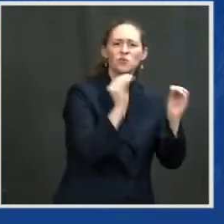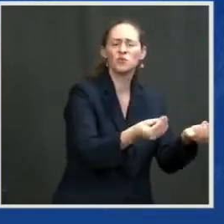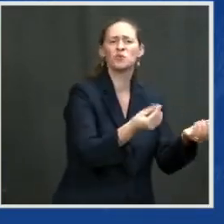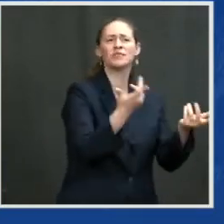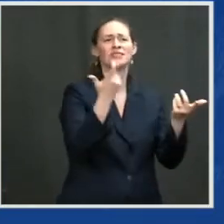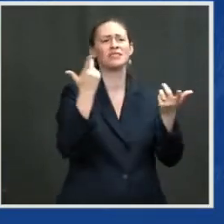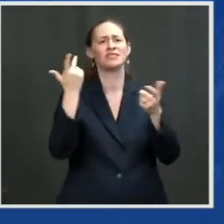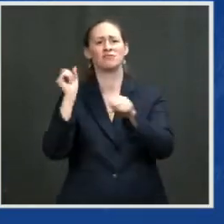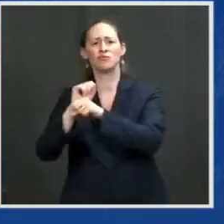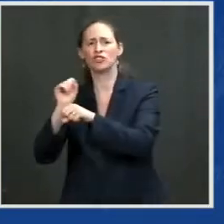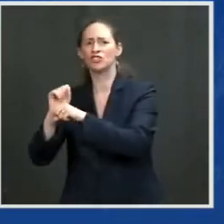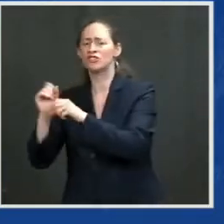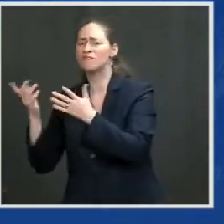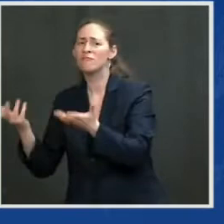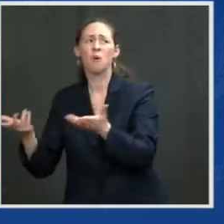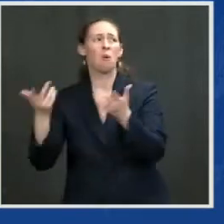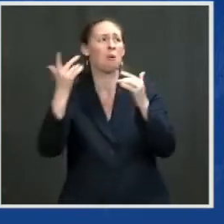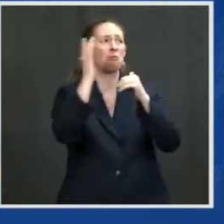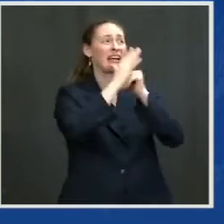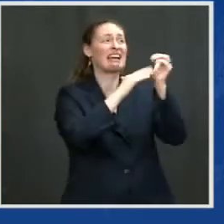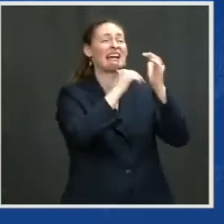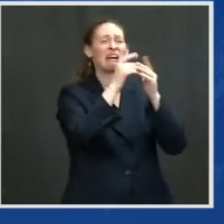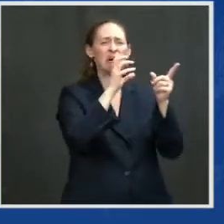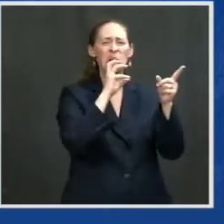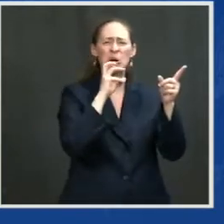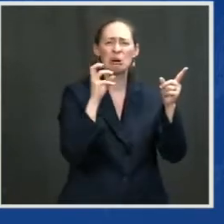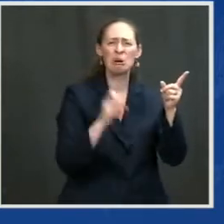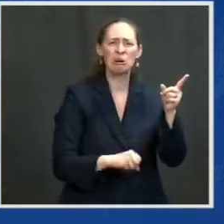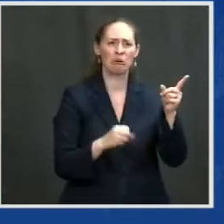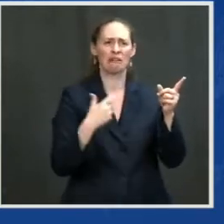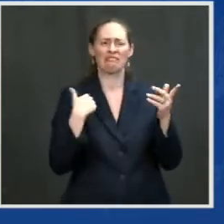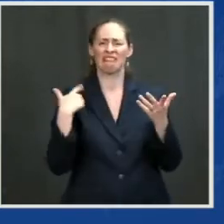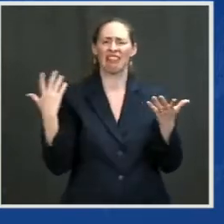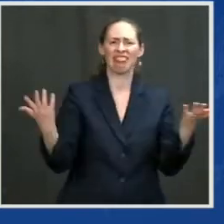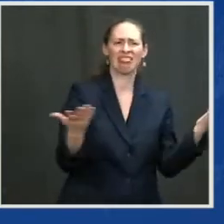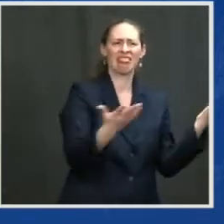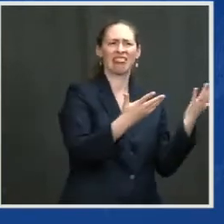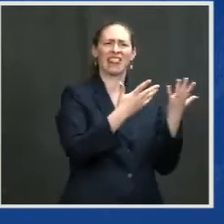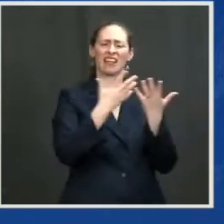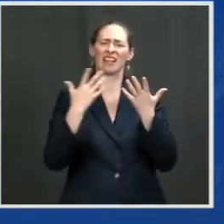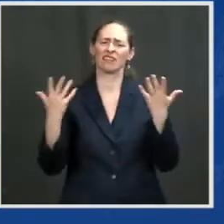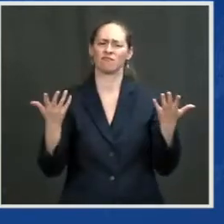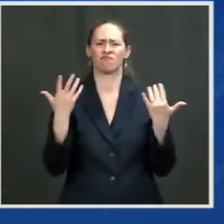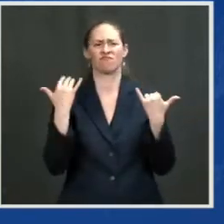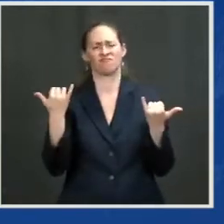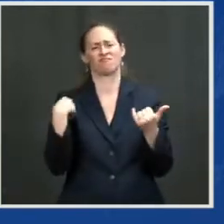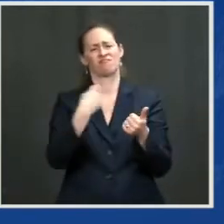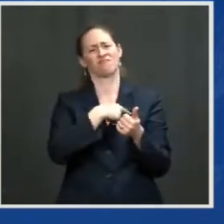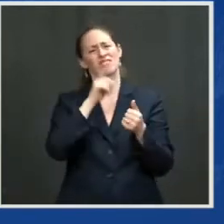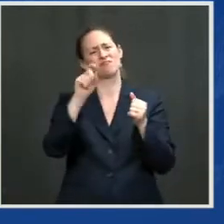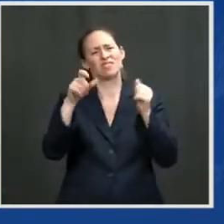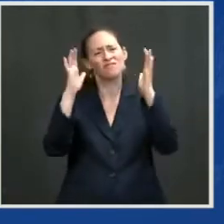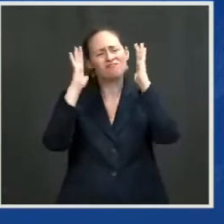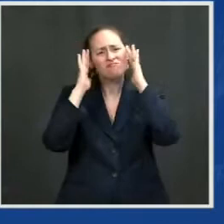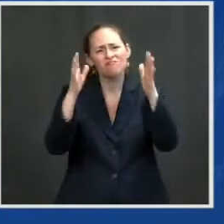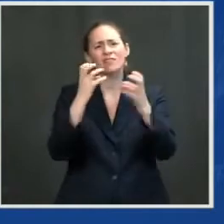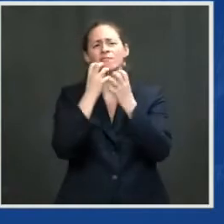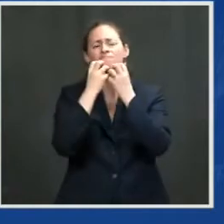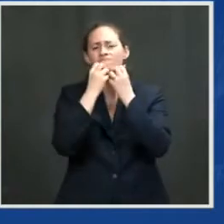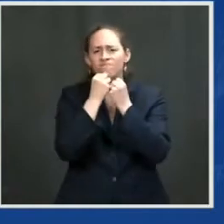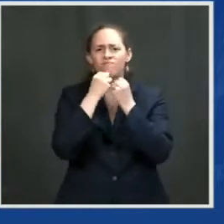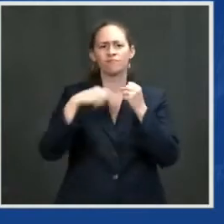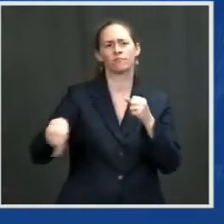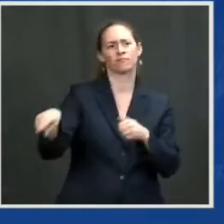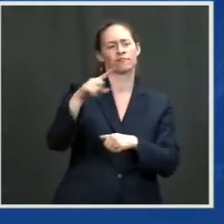old. We have a sacred obligation to invest in that infrastructure. Better